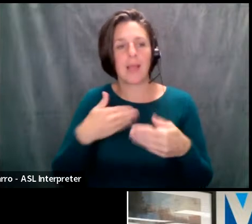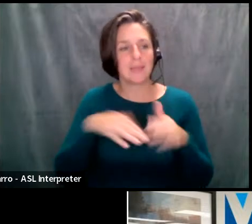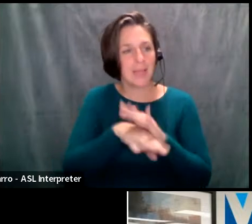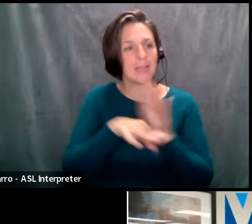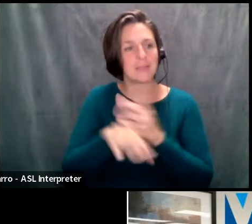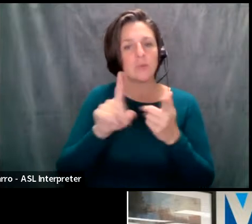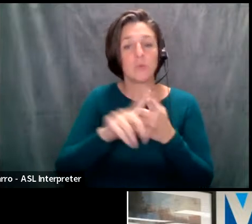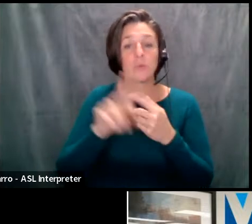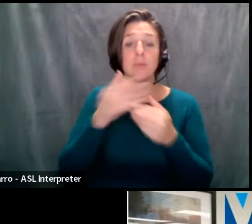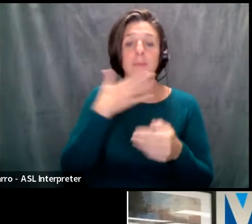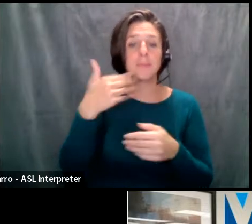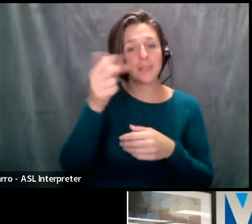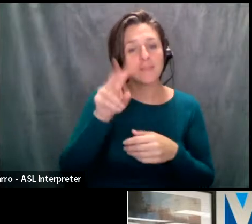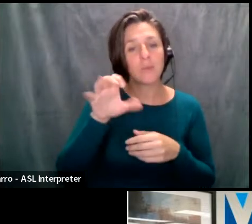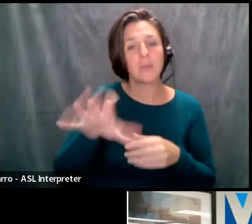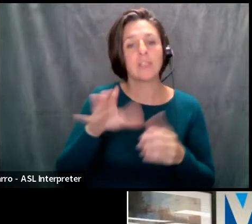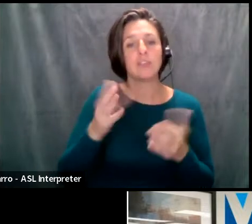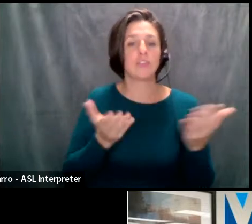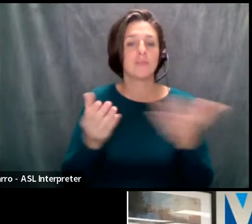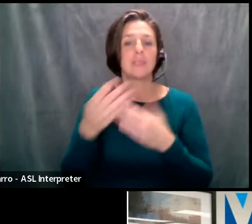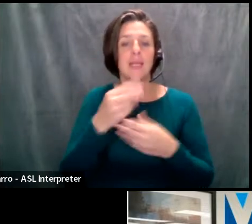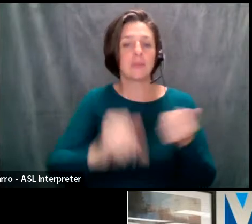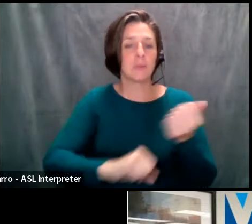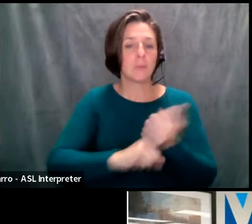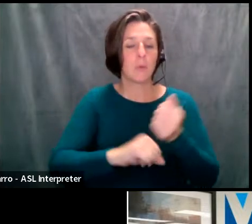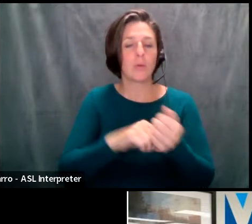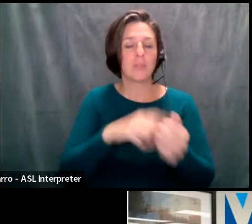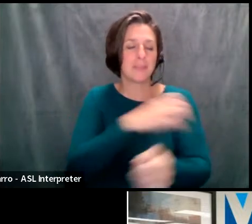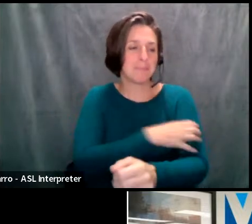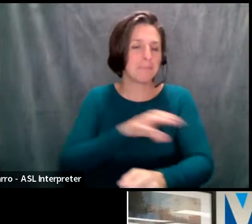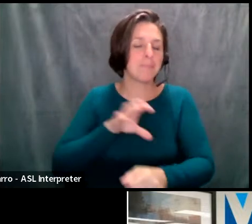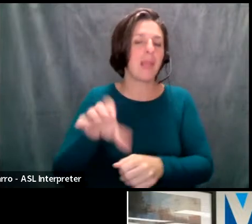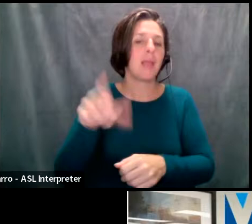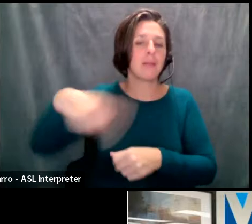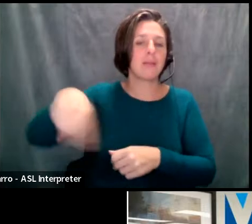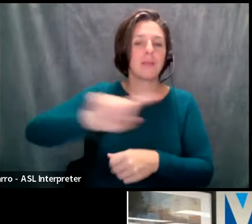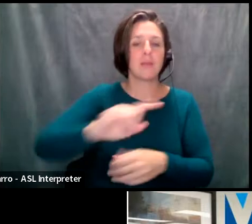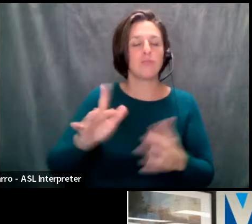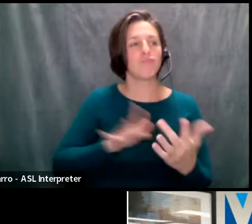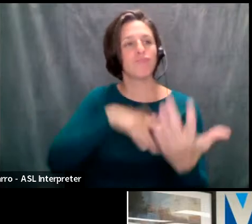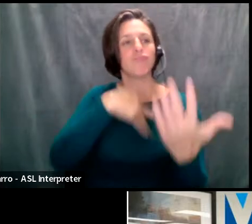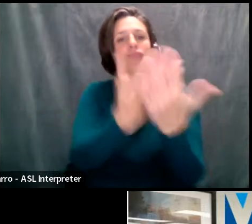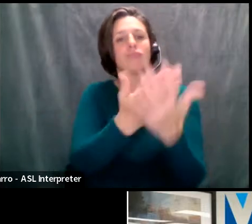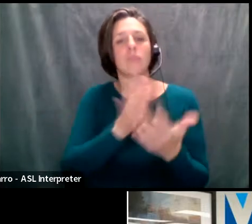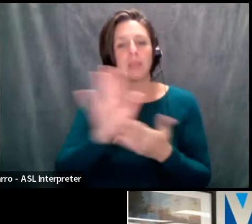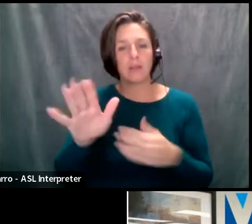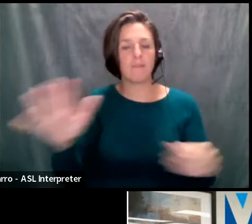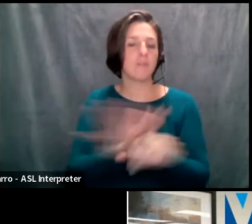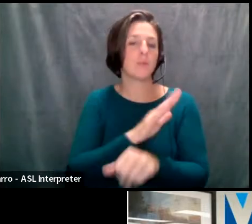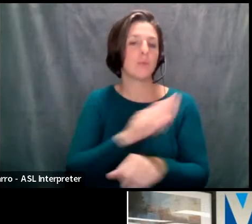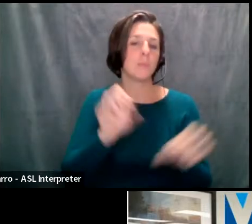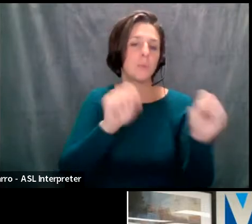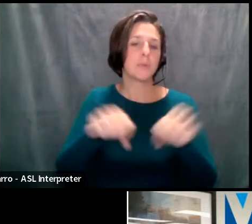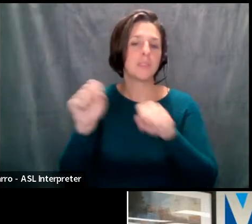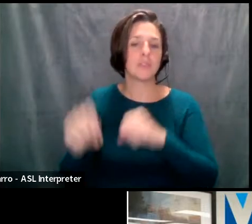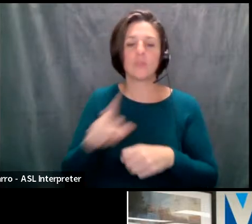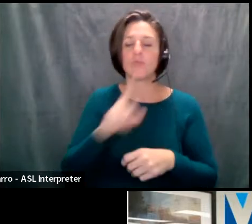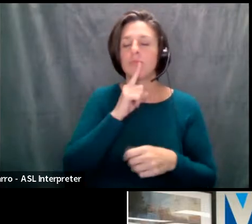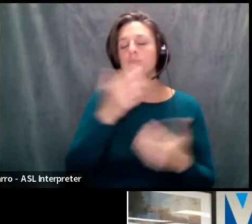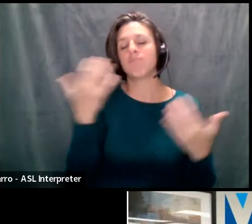support, empowering them to reach their full potential. So again, huge congratulations to